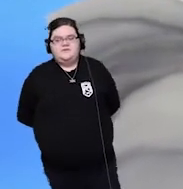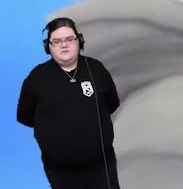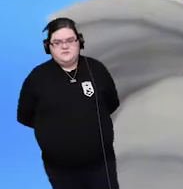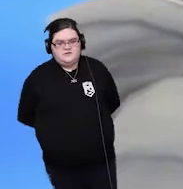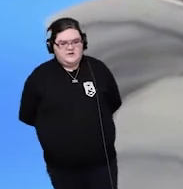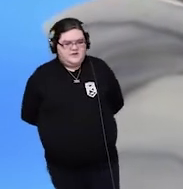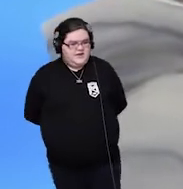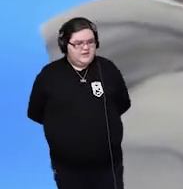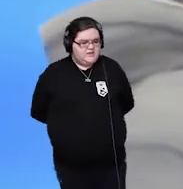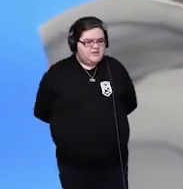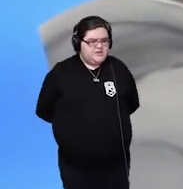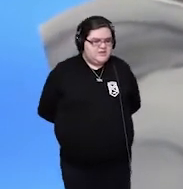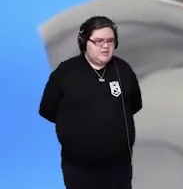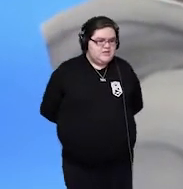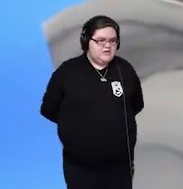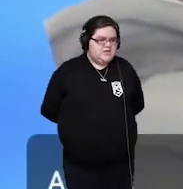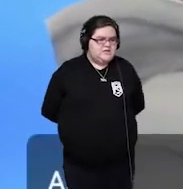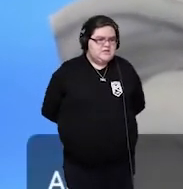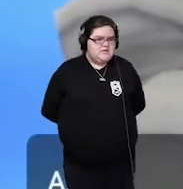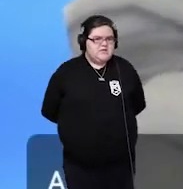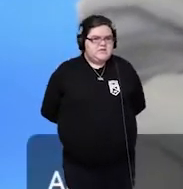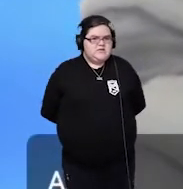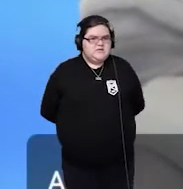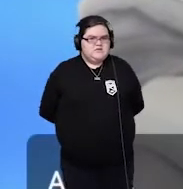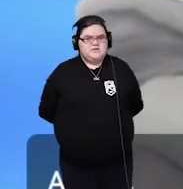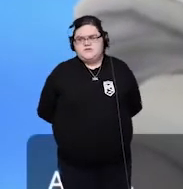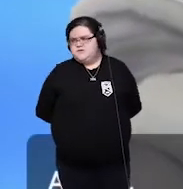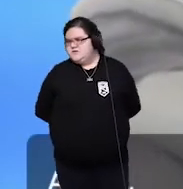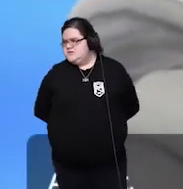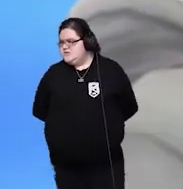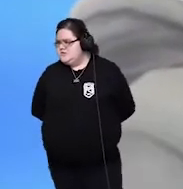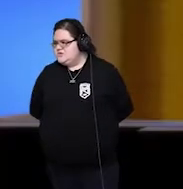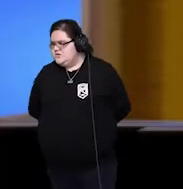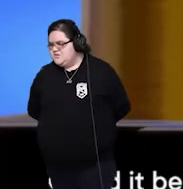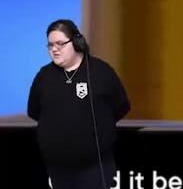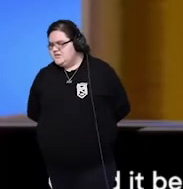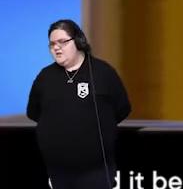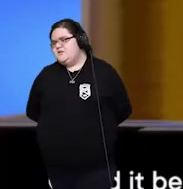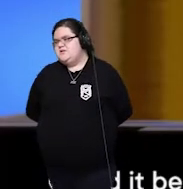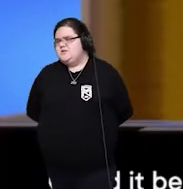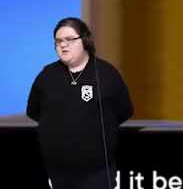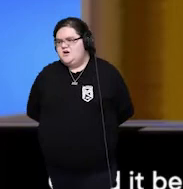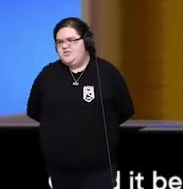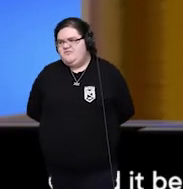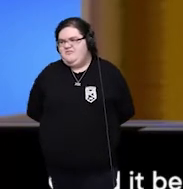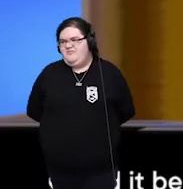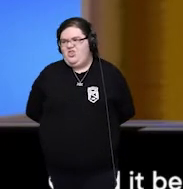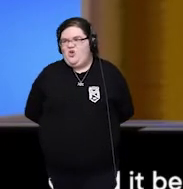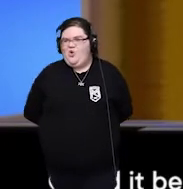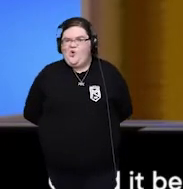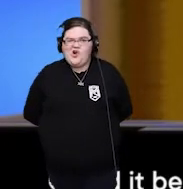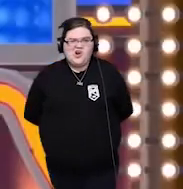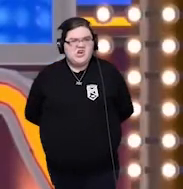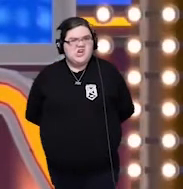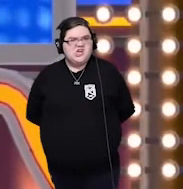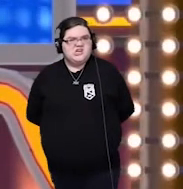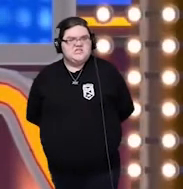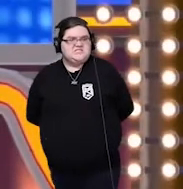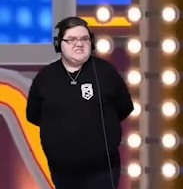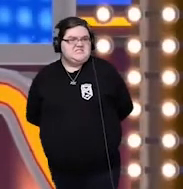Food's got to be. Food, or, yeah, I guess, Right. Yeah, it's not going to be there, is it? It's not going to be on the